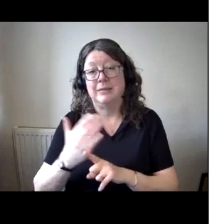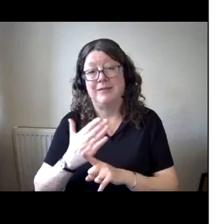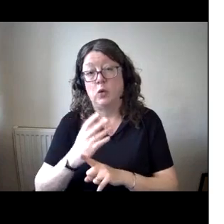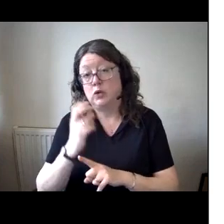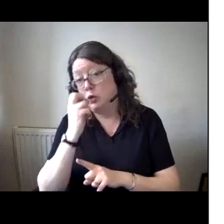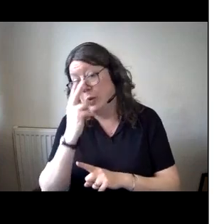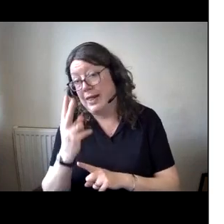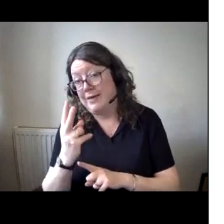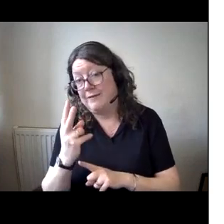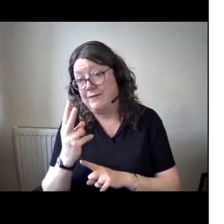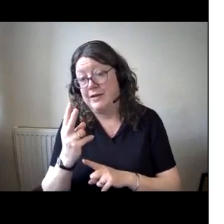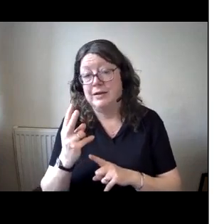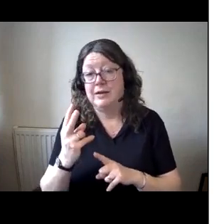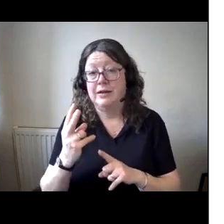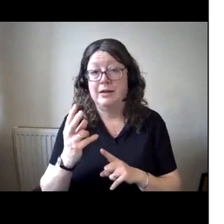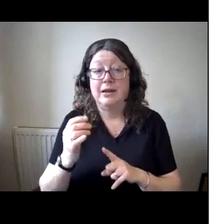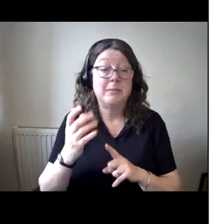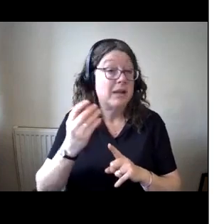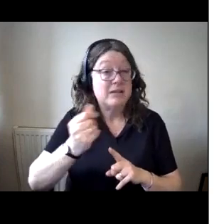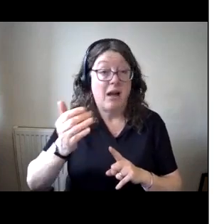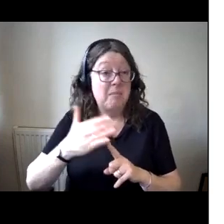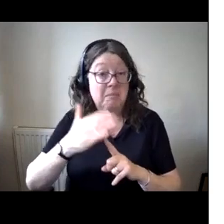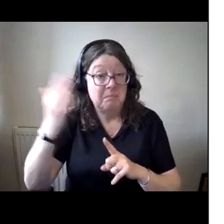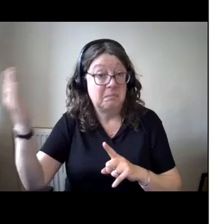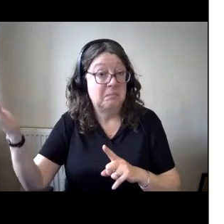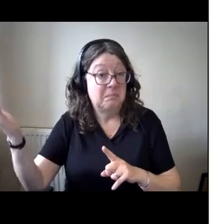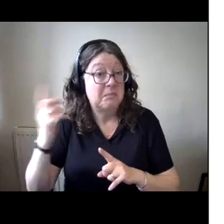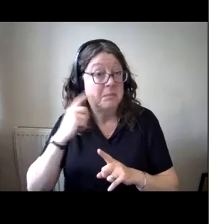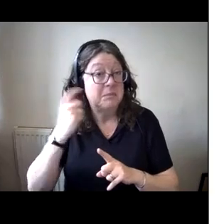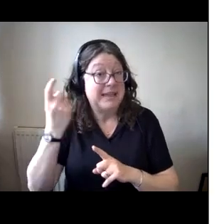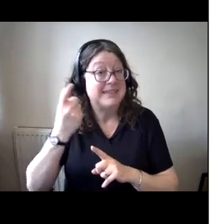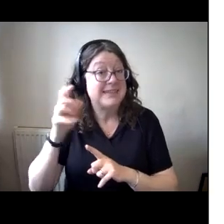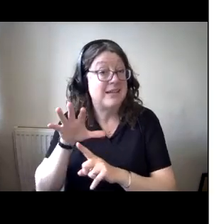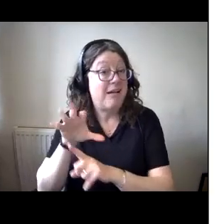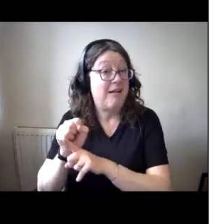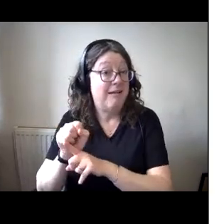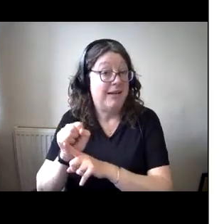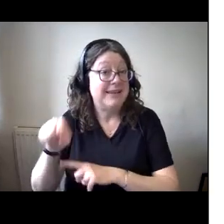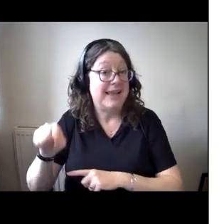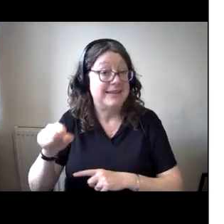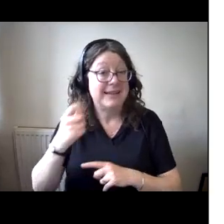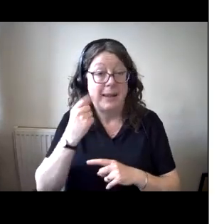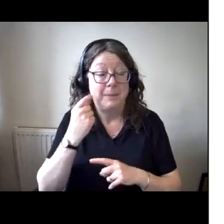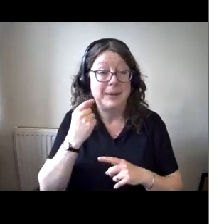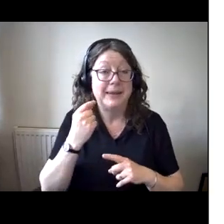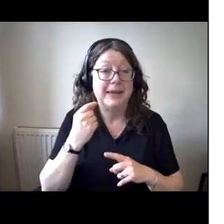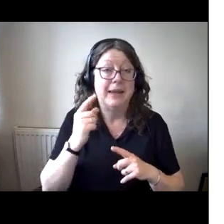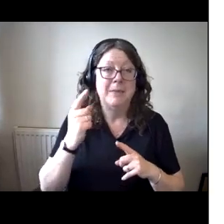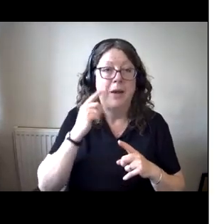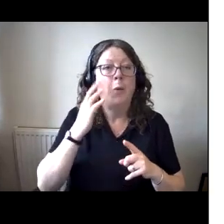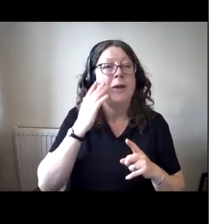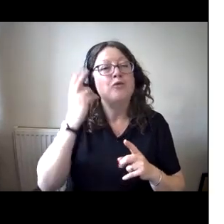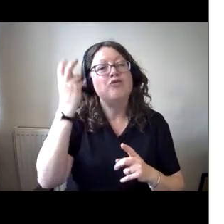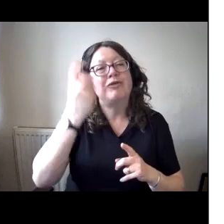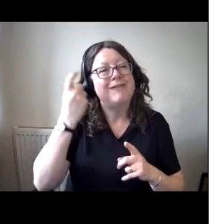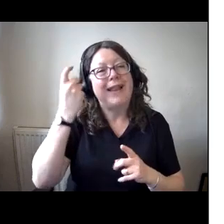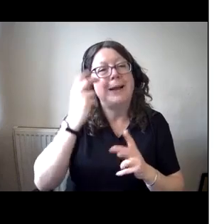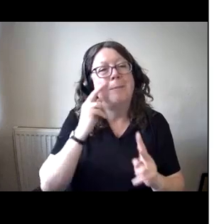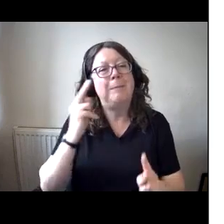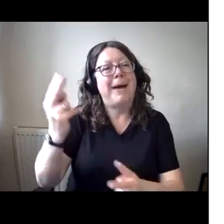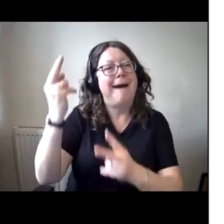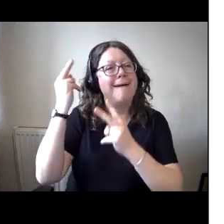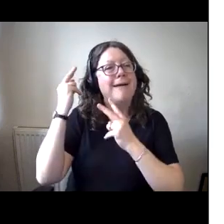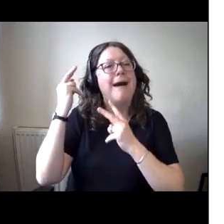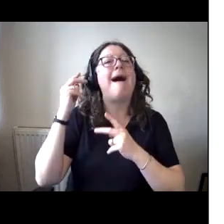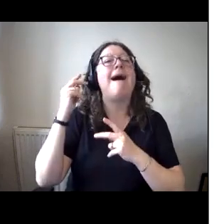that after the age of 12, our young people won't be considered. What it does mean is that, again, when we reflect back, when we think about our